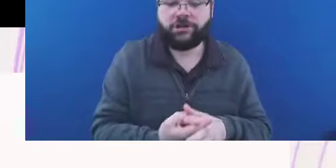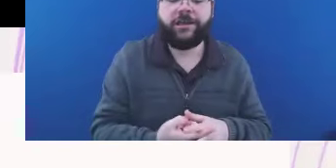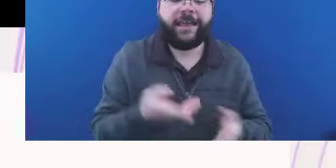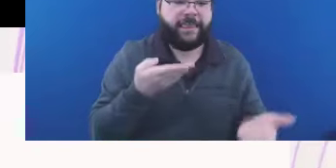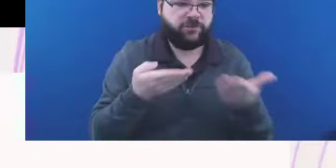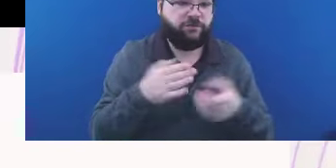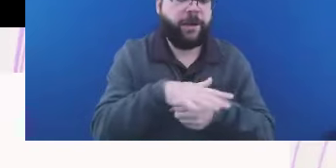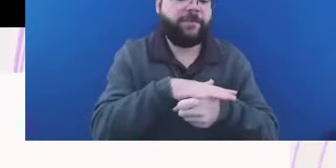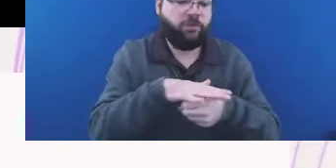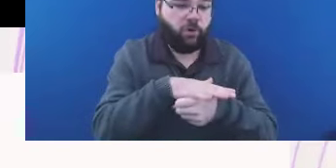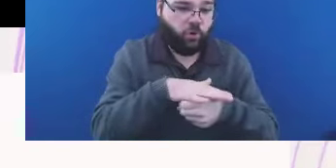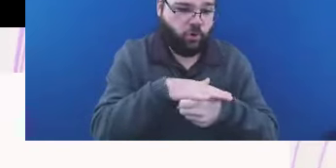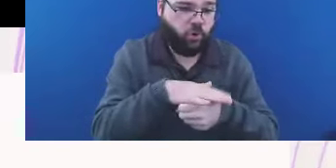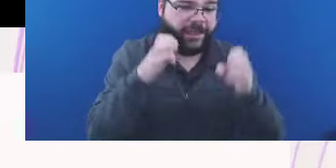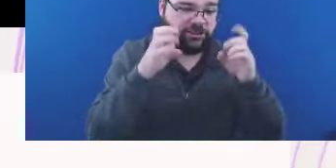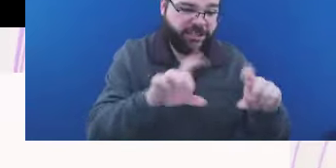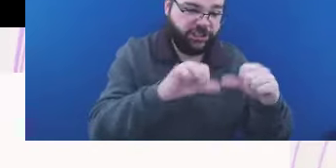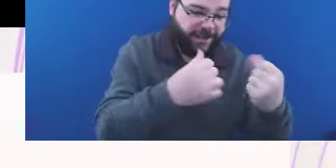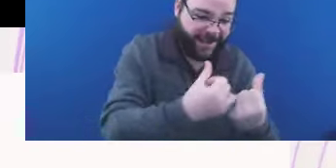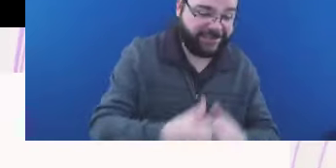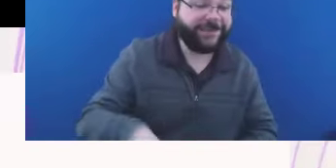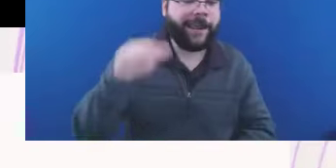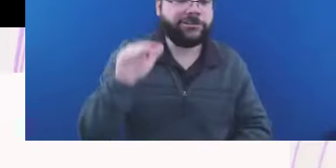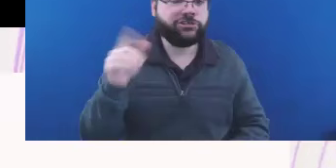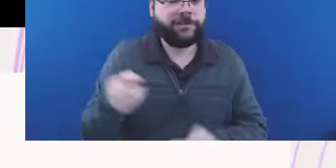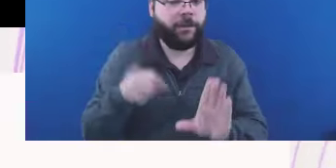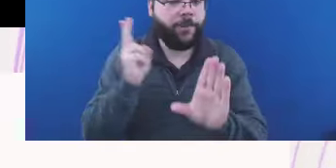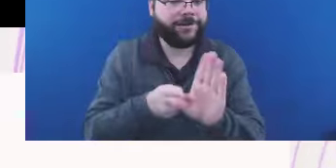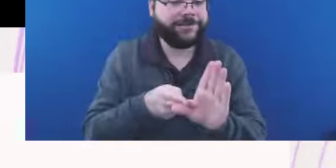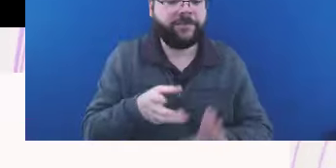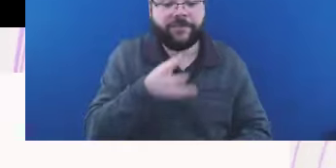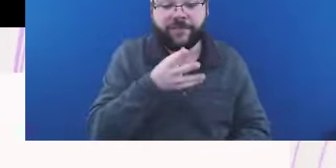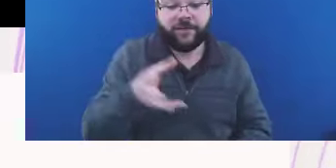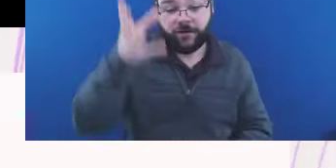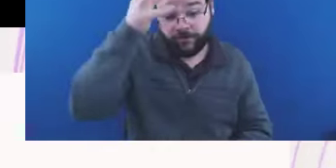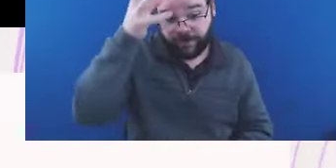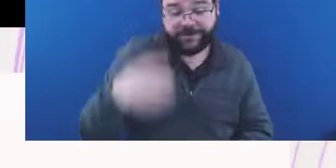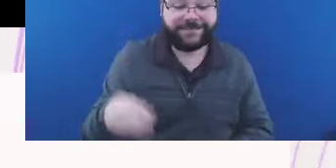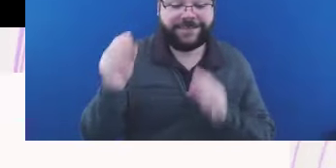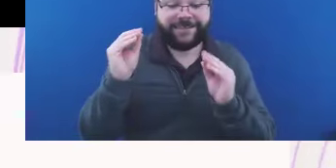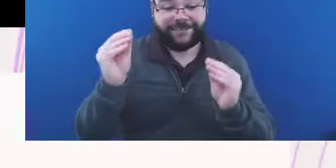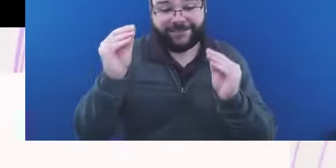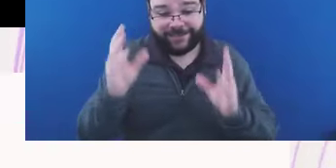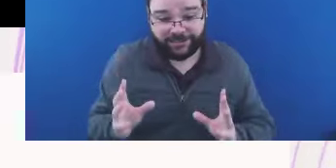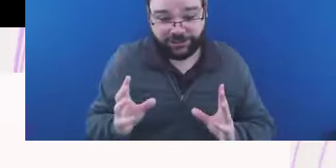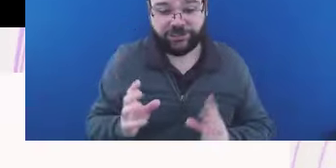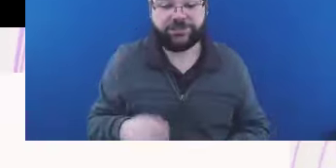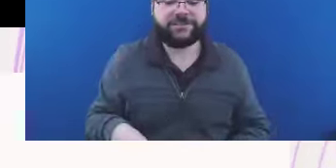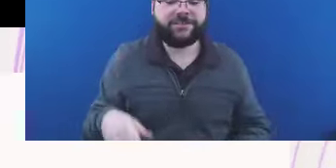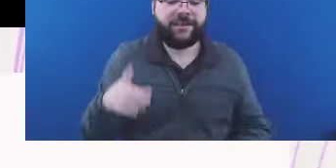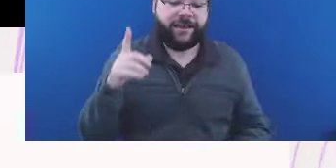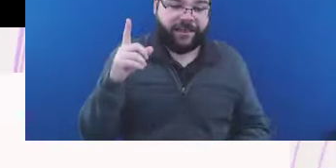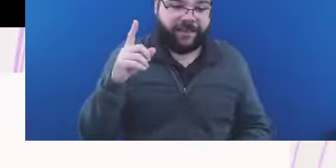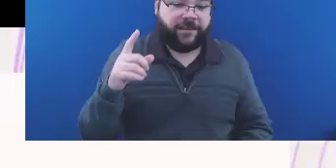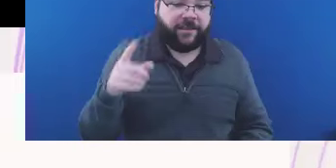education agency program, and then children who participated in Parents as Teachers or Healthy Families America Home Visiting. So